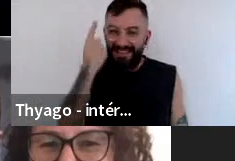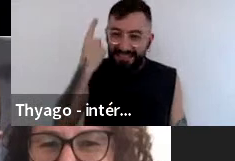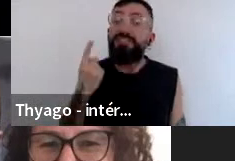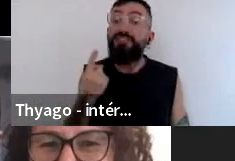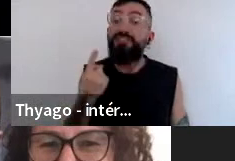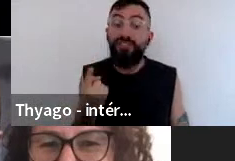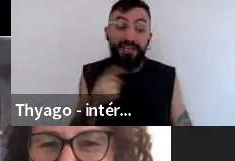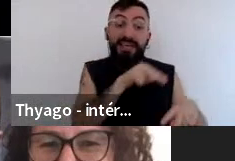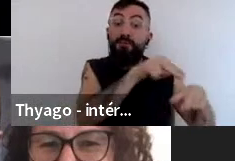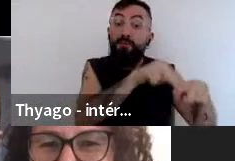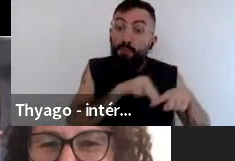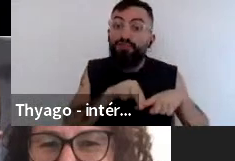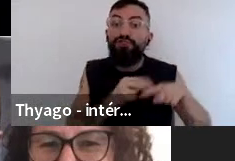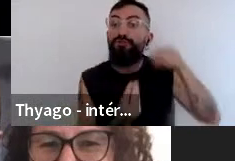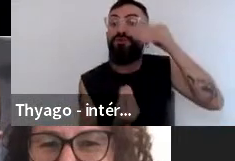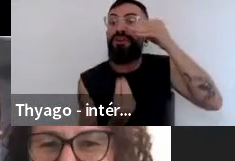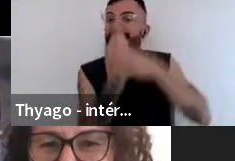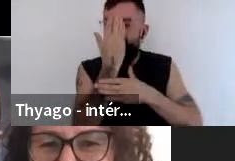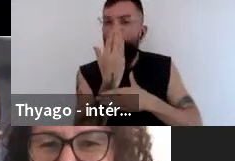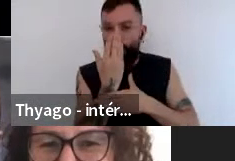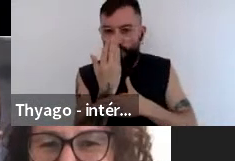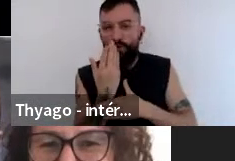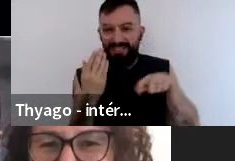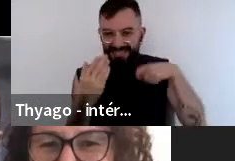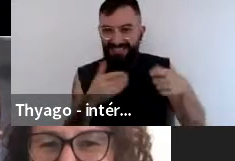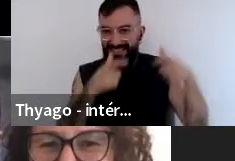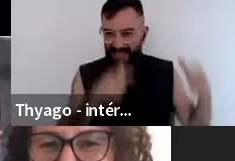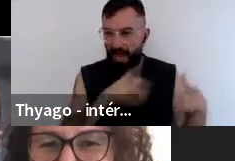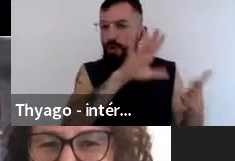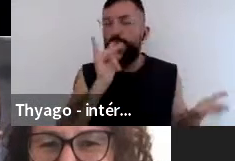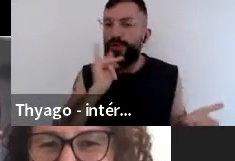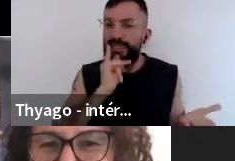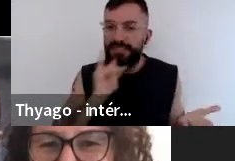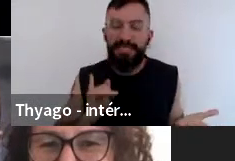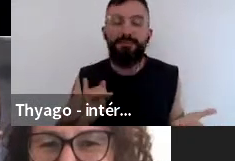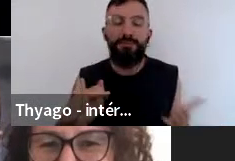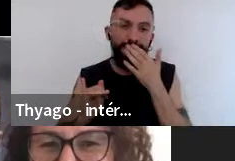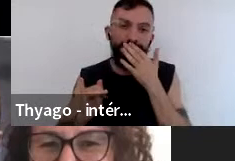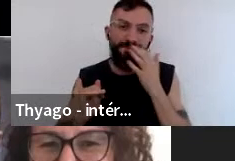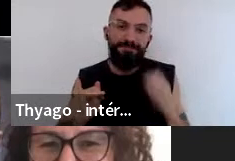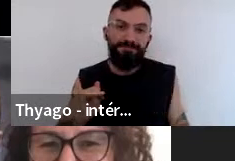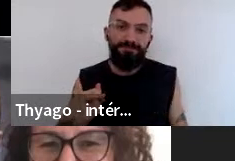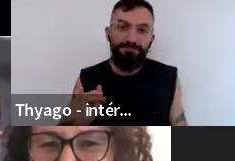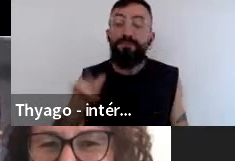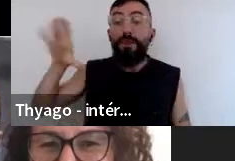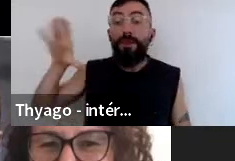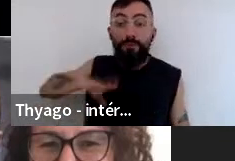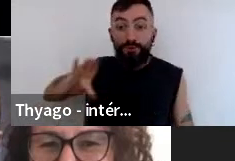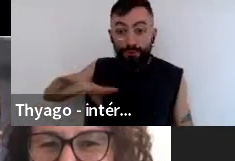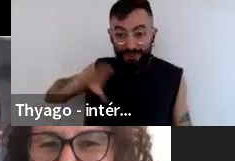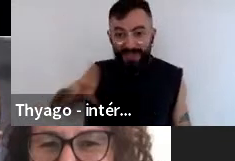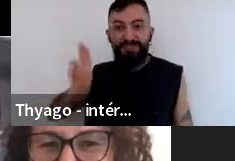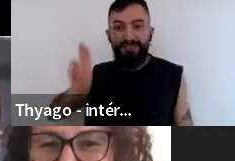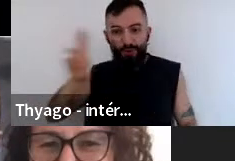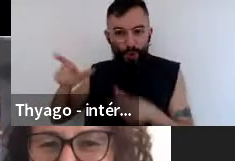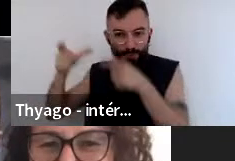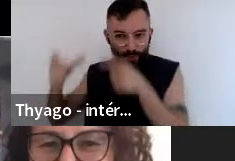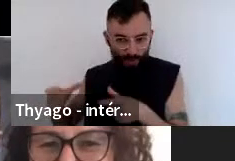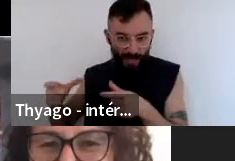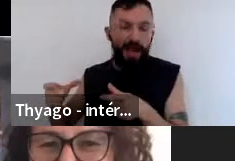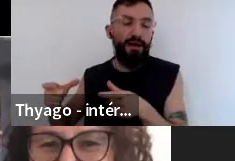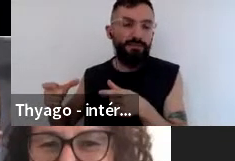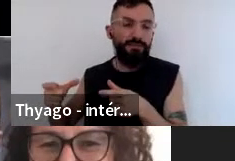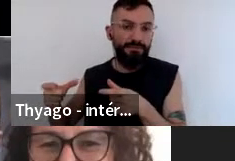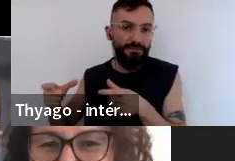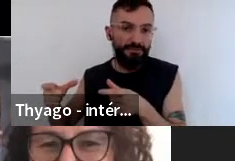motivation for the toponyms. So they compared the Portuguese toponyms that